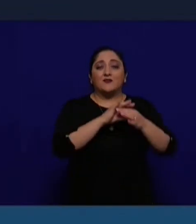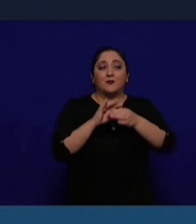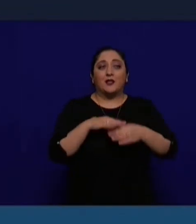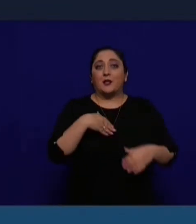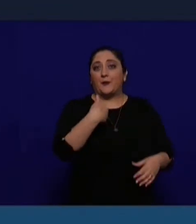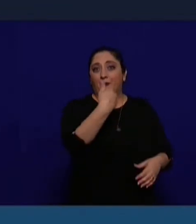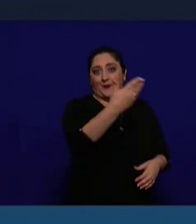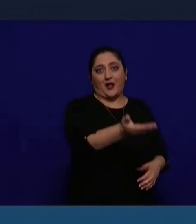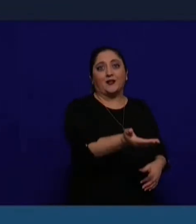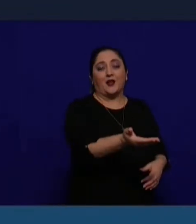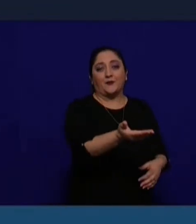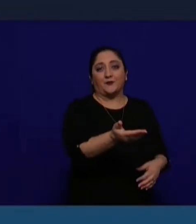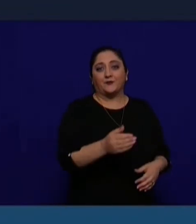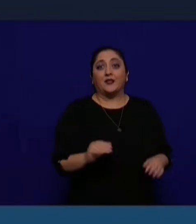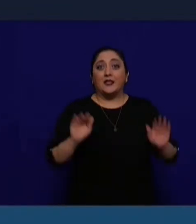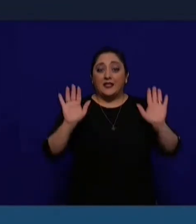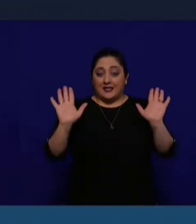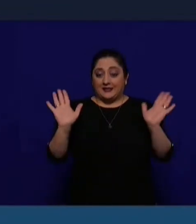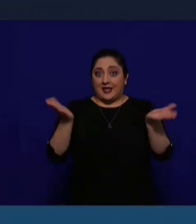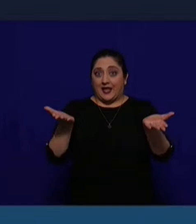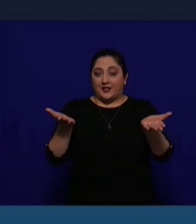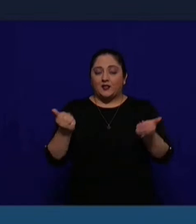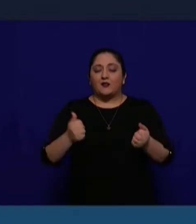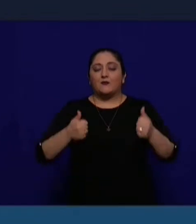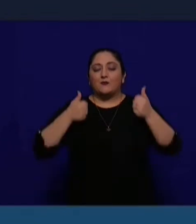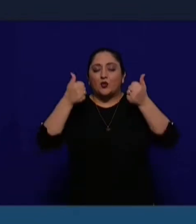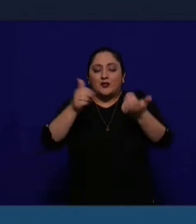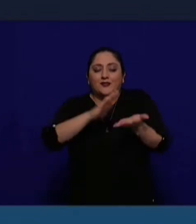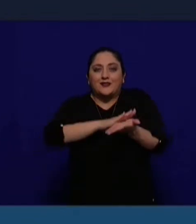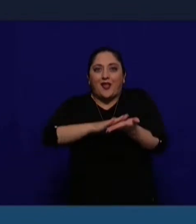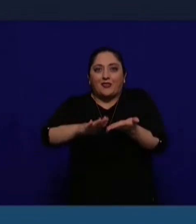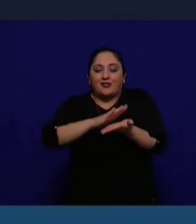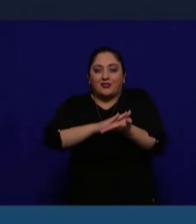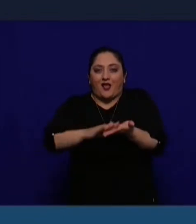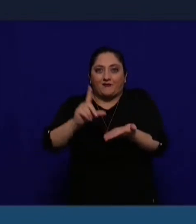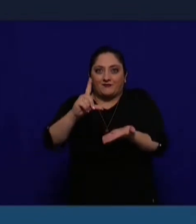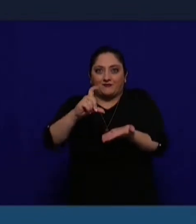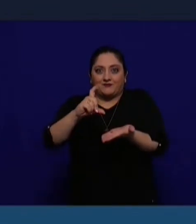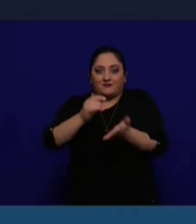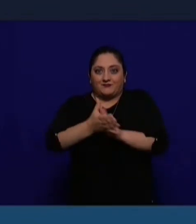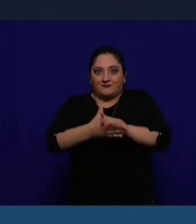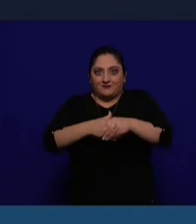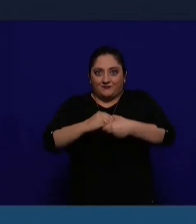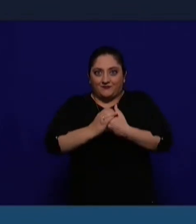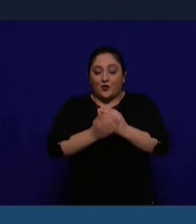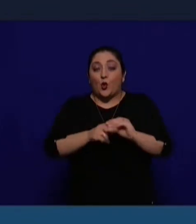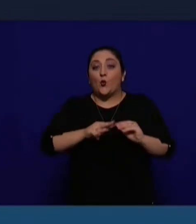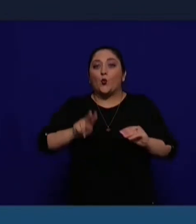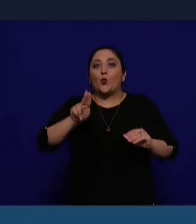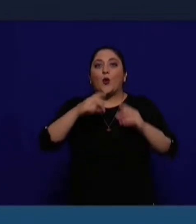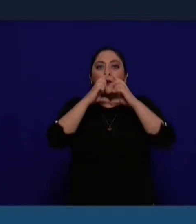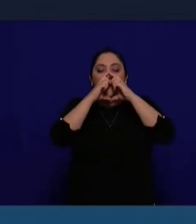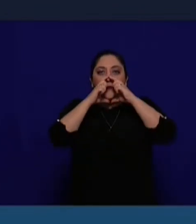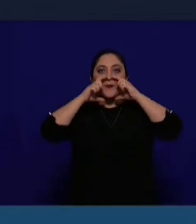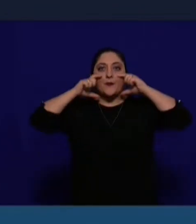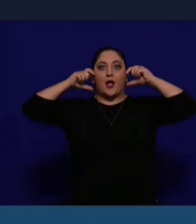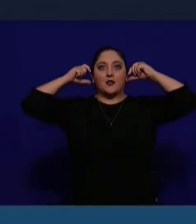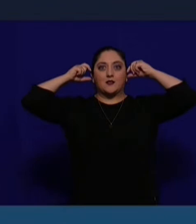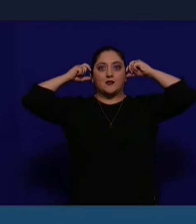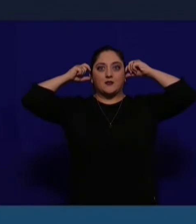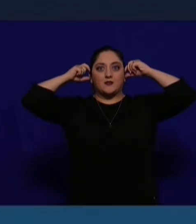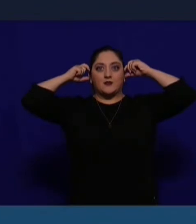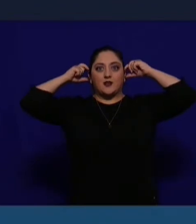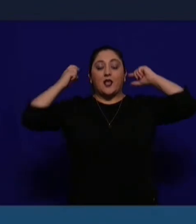Importanza wkoll tal-idejn, tal-ħassil tal-idejn, sanitization u anke l-użu tal-maskra. Ħareġ ċar ħafna wkoll kemm ikun